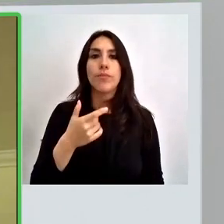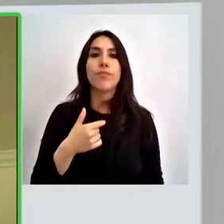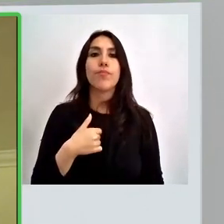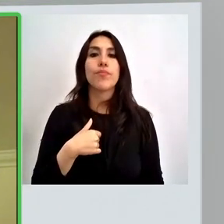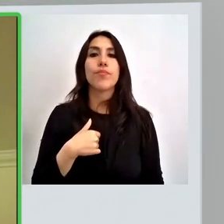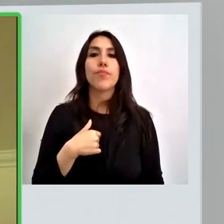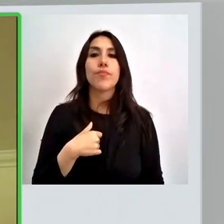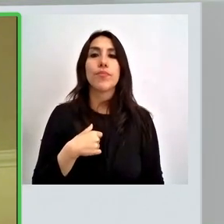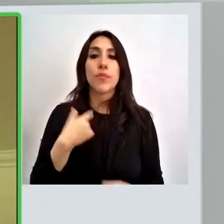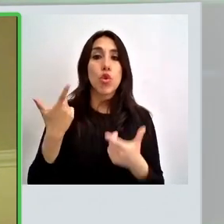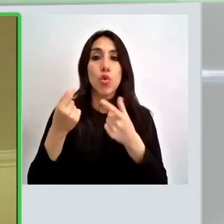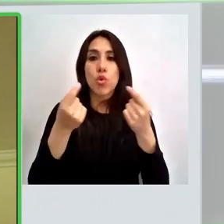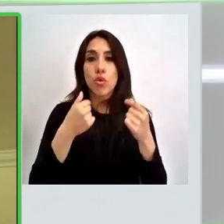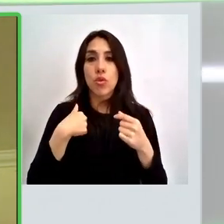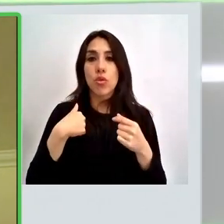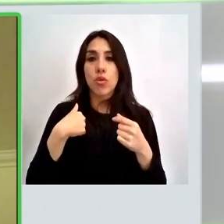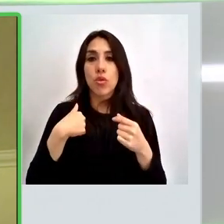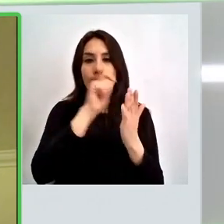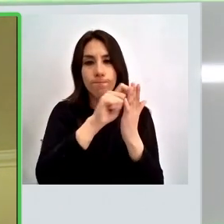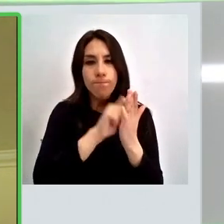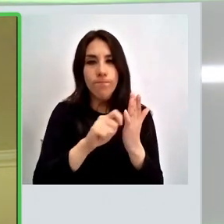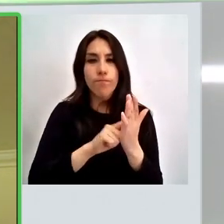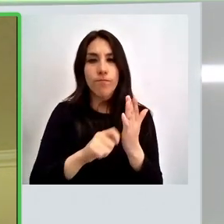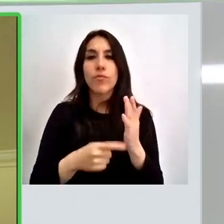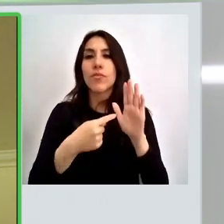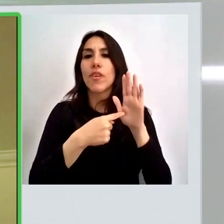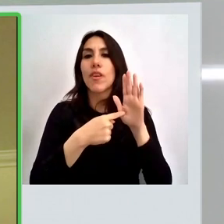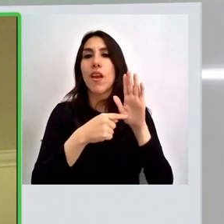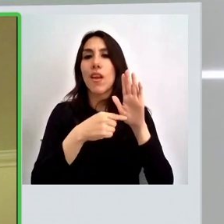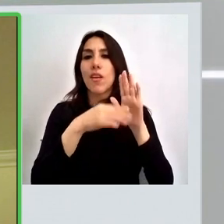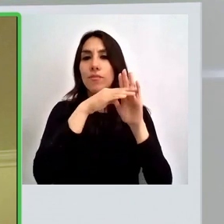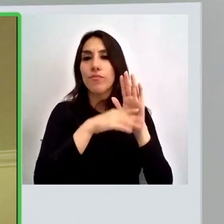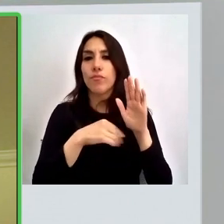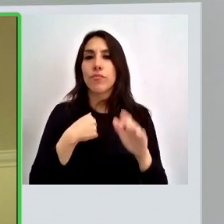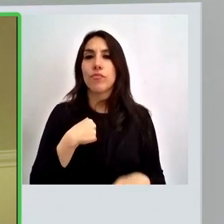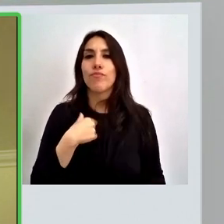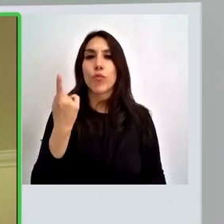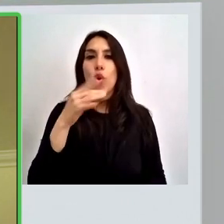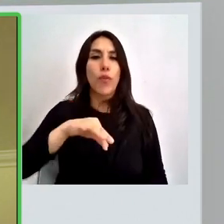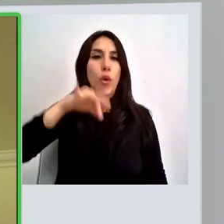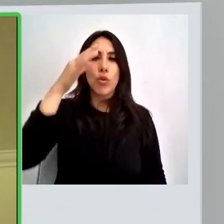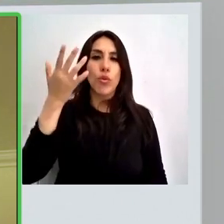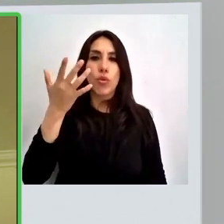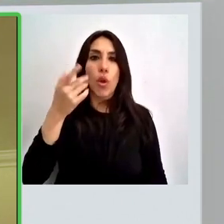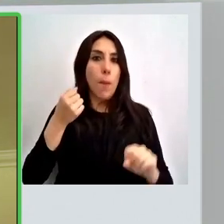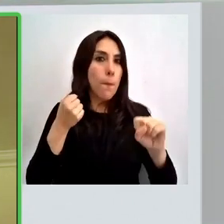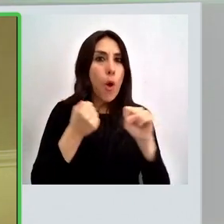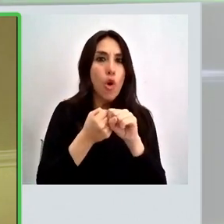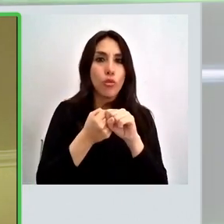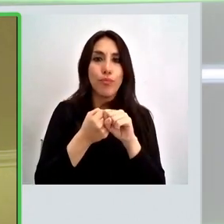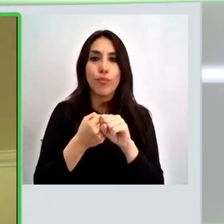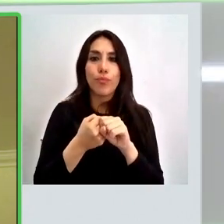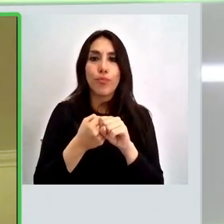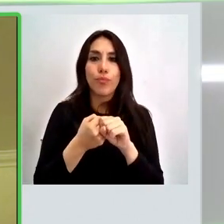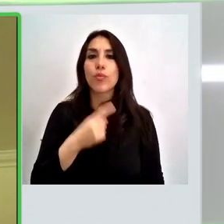my proudest moments in my 40 years of serving in the US